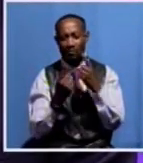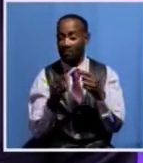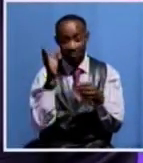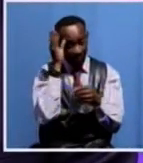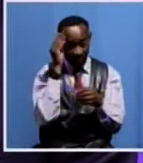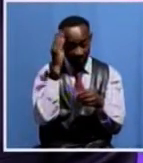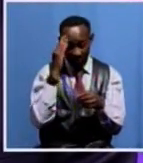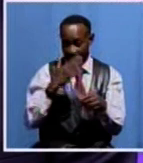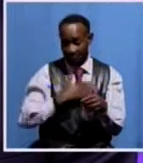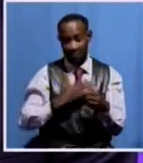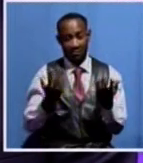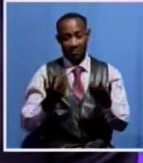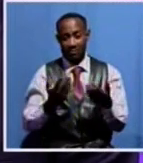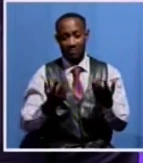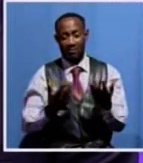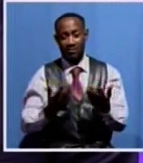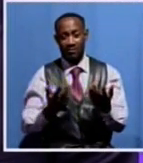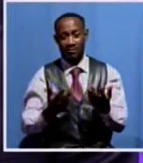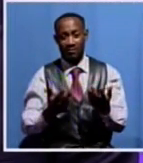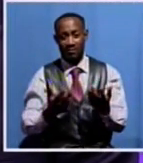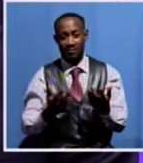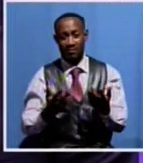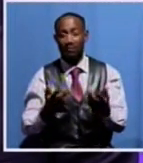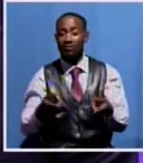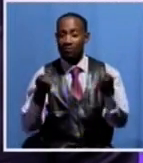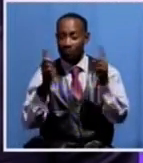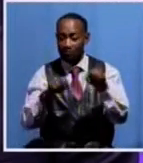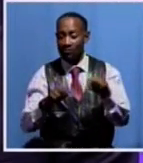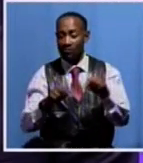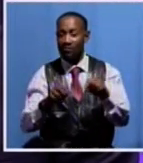that when we came to the point of implementation,